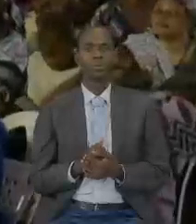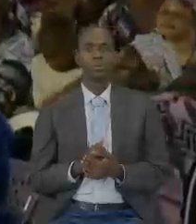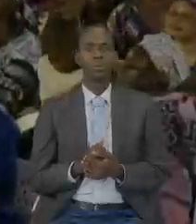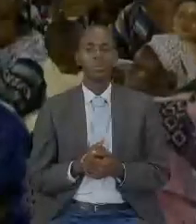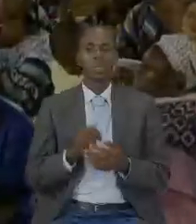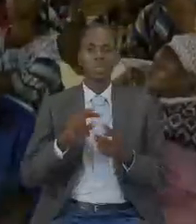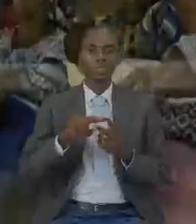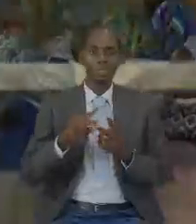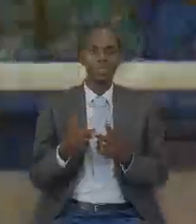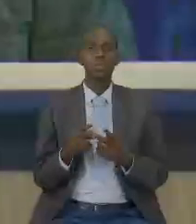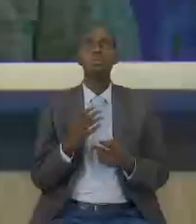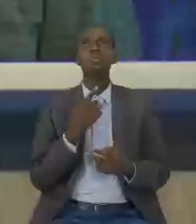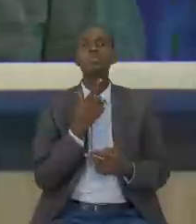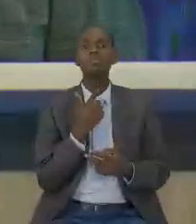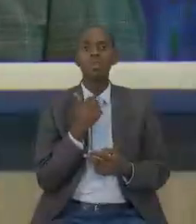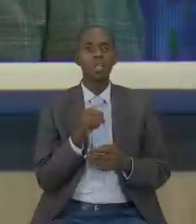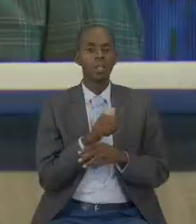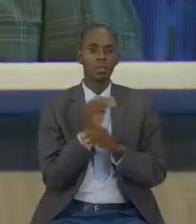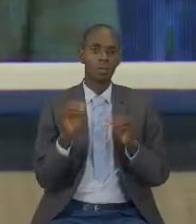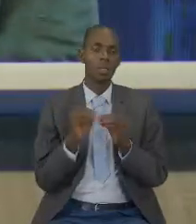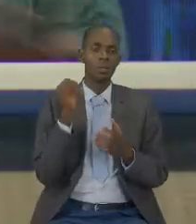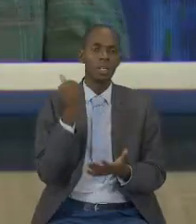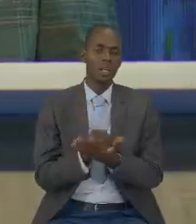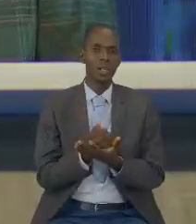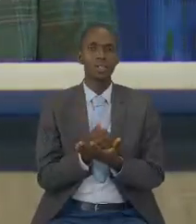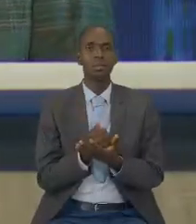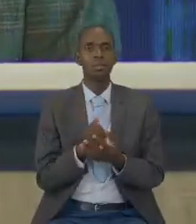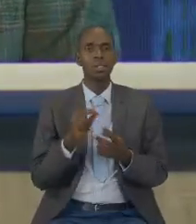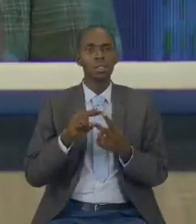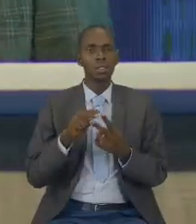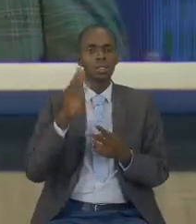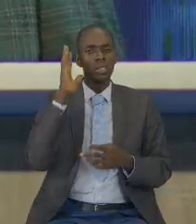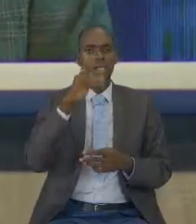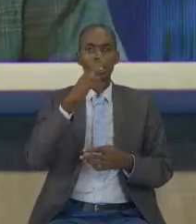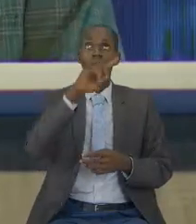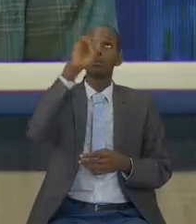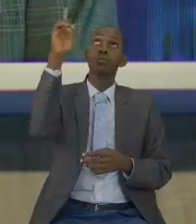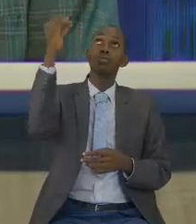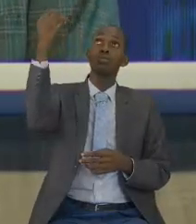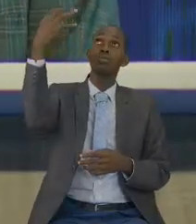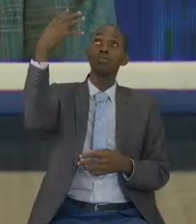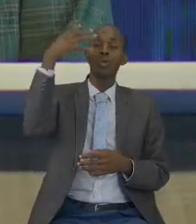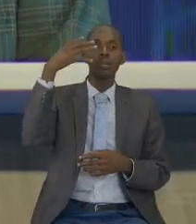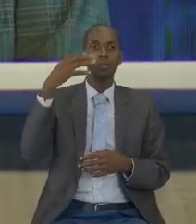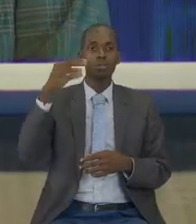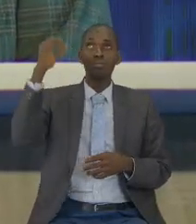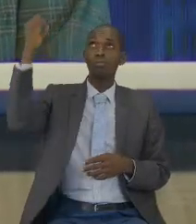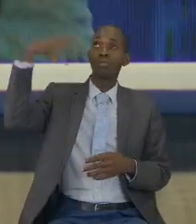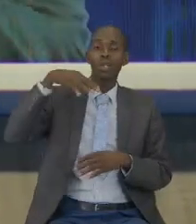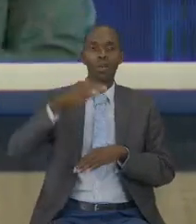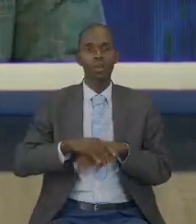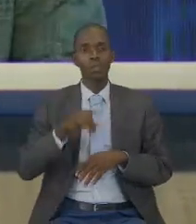Neither thirst anymore. Neither shall the sun light on